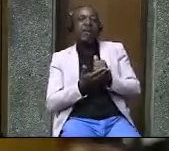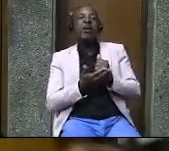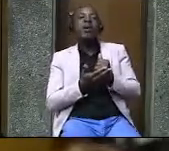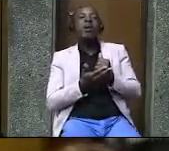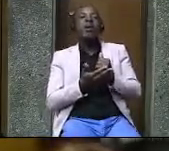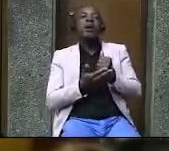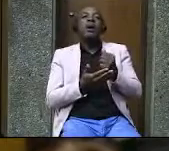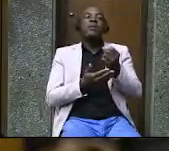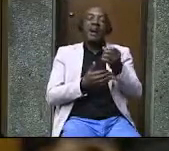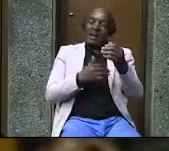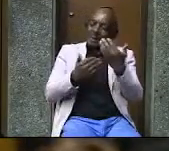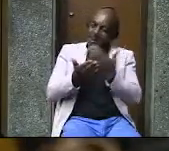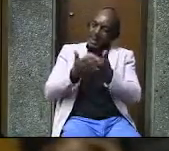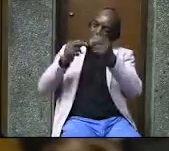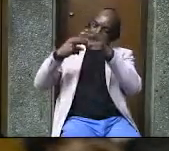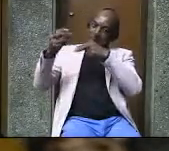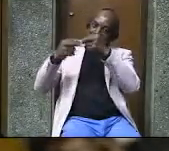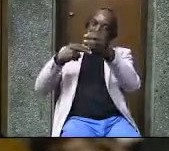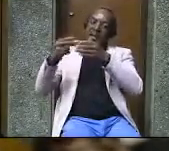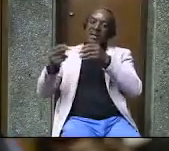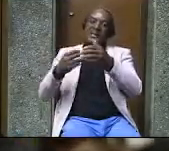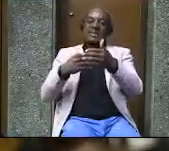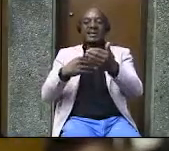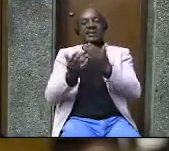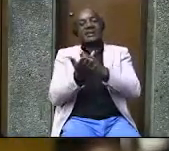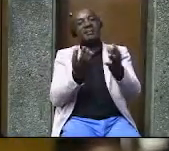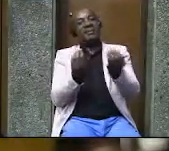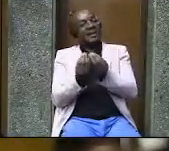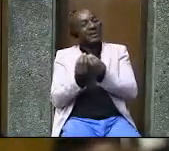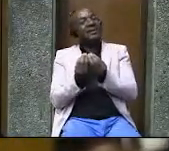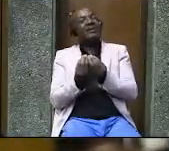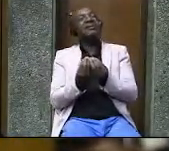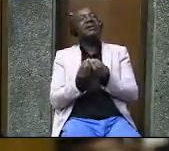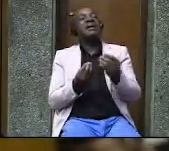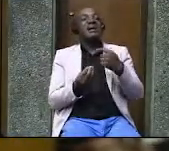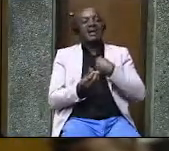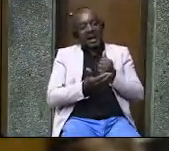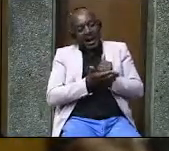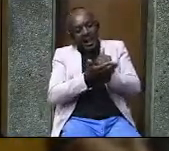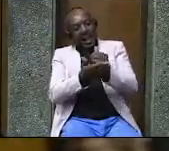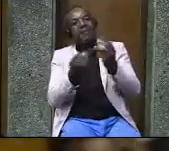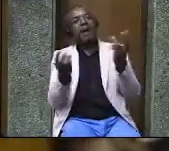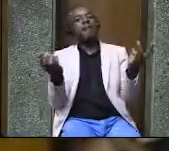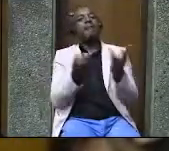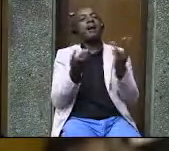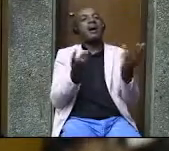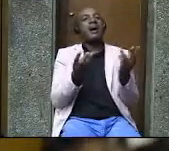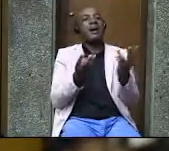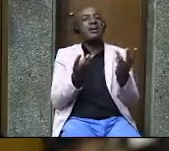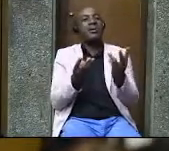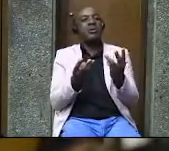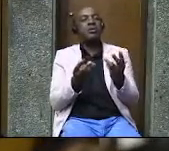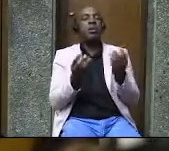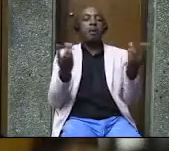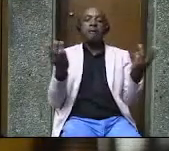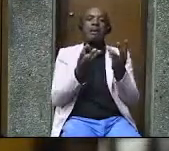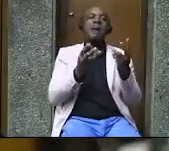trespassa kodwa sifuna ukusiza abantu bona labo bantu labo kuleyo land abahlalanga